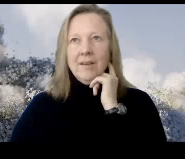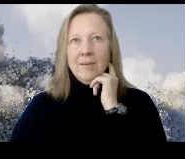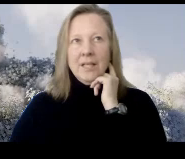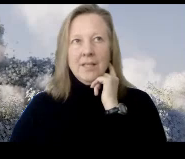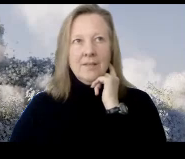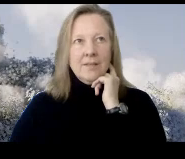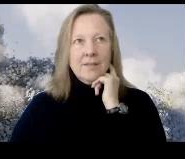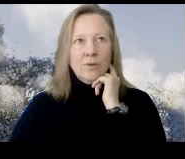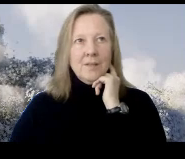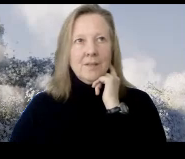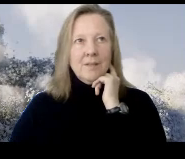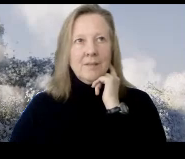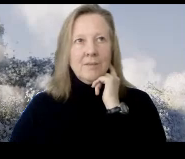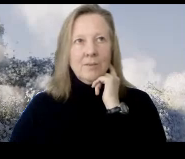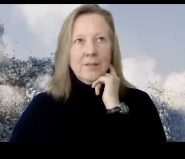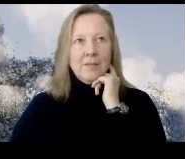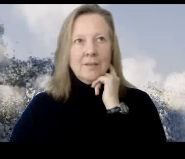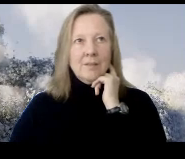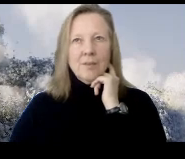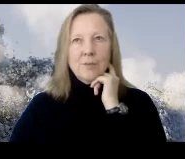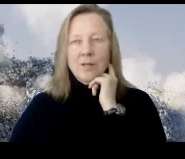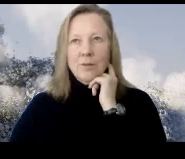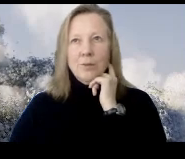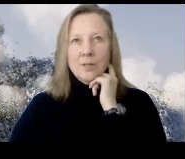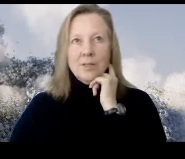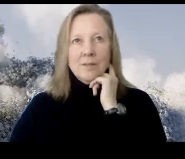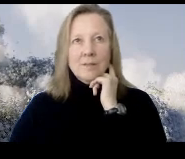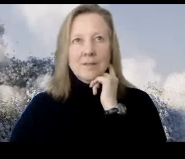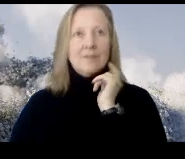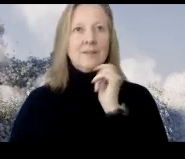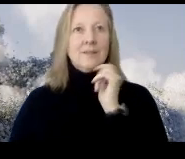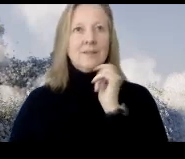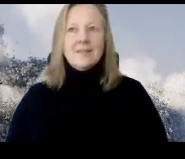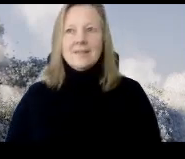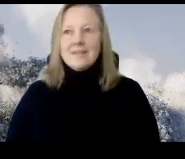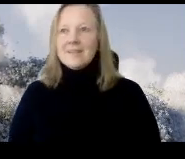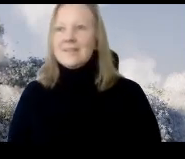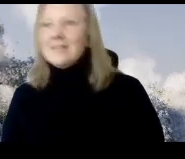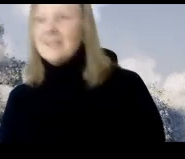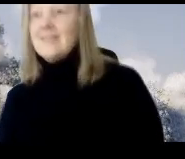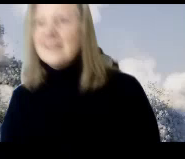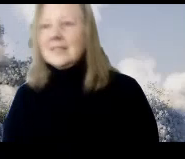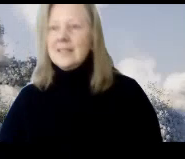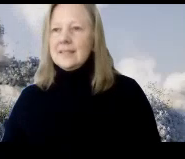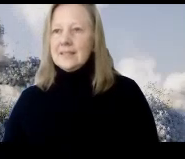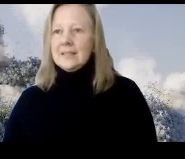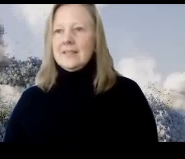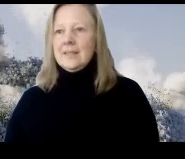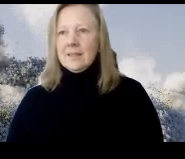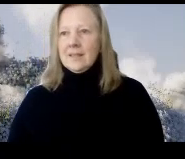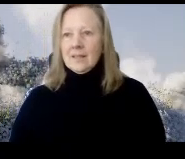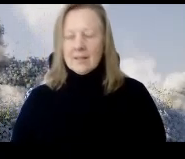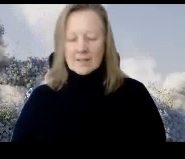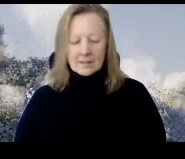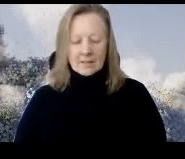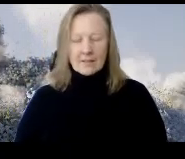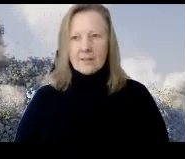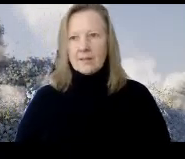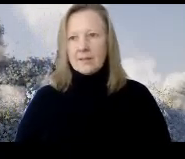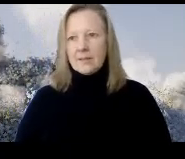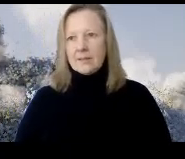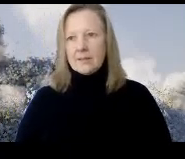I love how engaged this group is. This is great. Sometimes we get more Yuanti, questions. I have allowed your mic. Please unmute